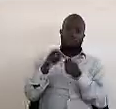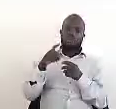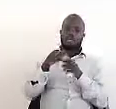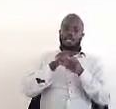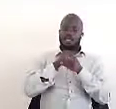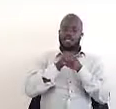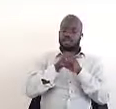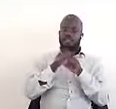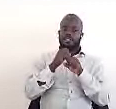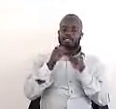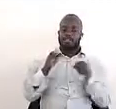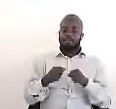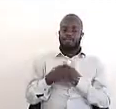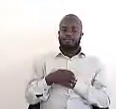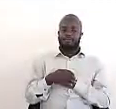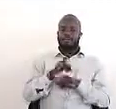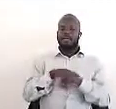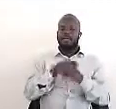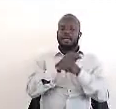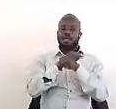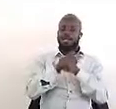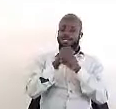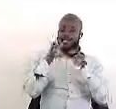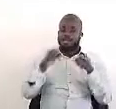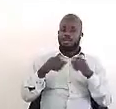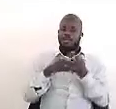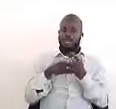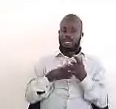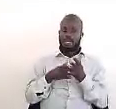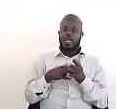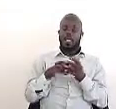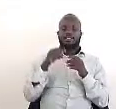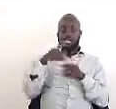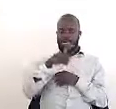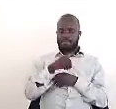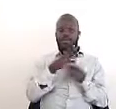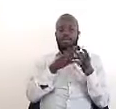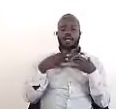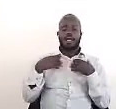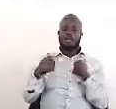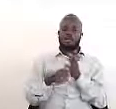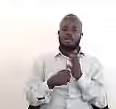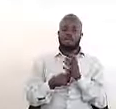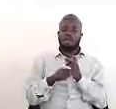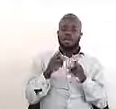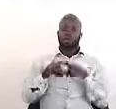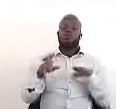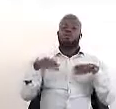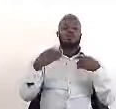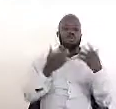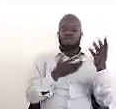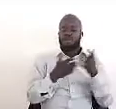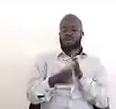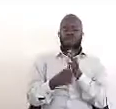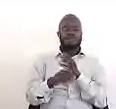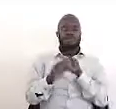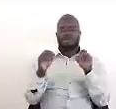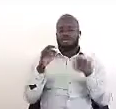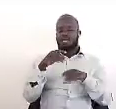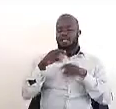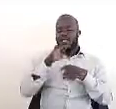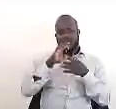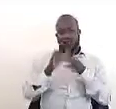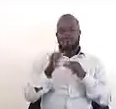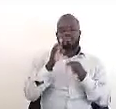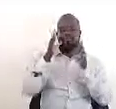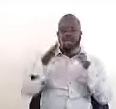immune system? So when the immune system is weakened, these germs can cause health problems, and usually they don't cause problems, even